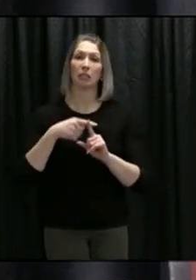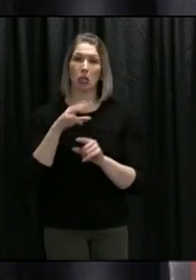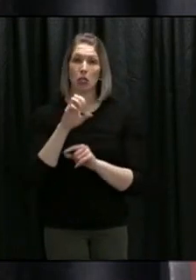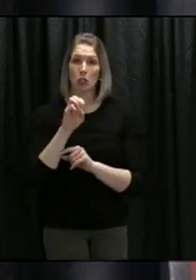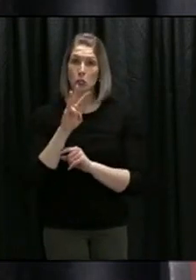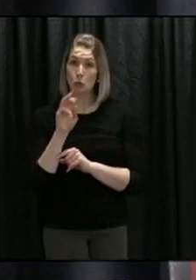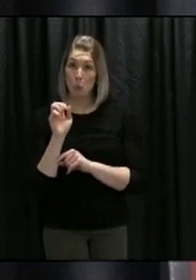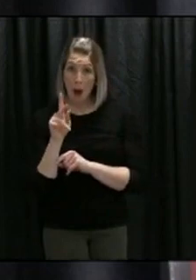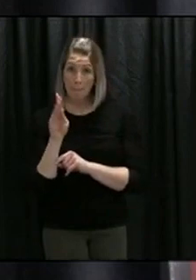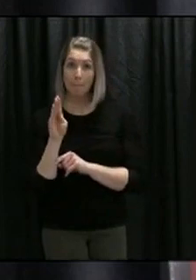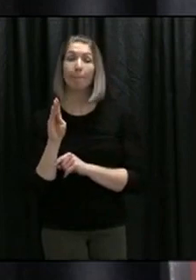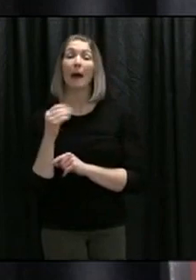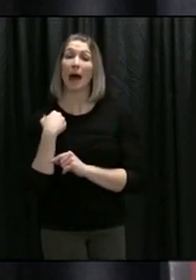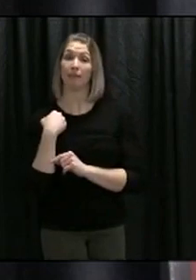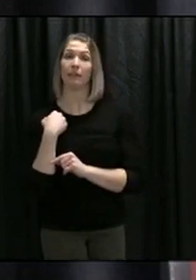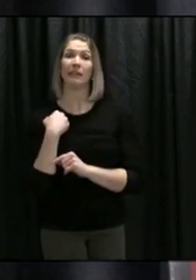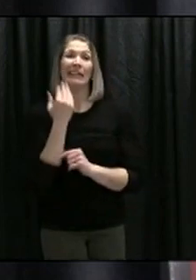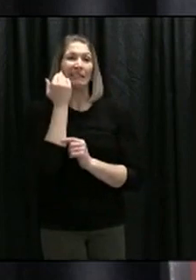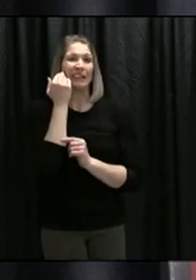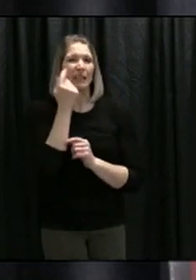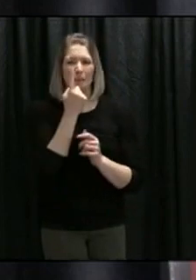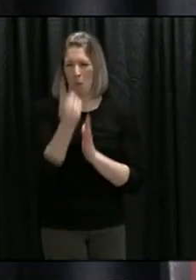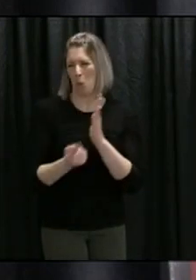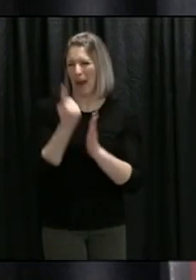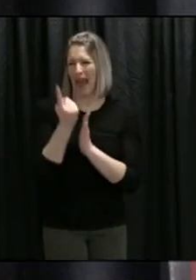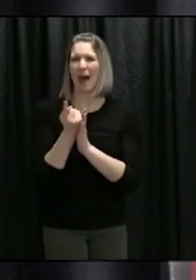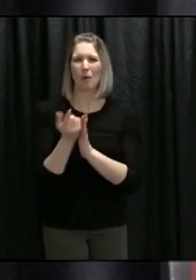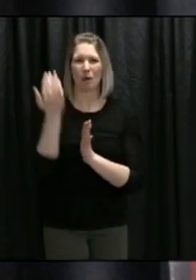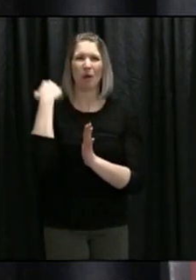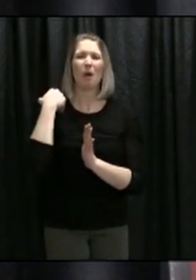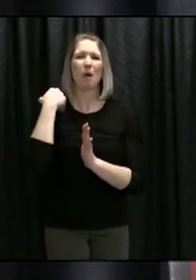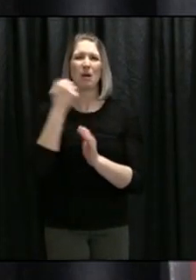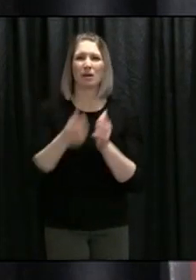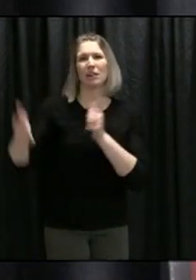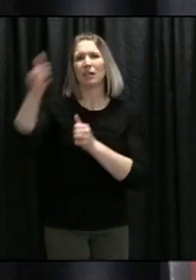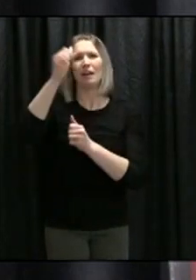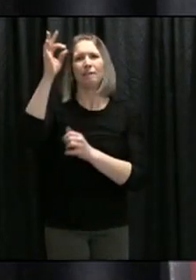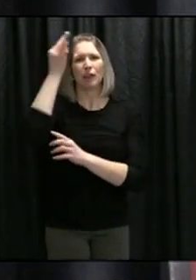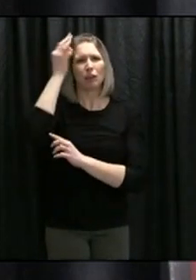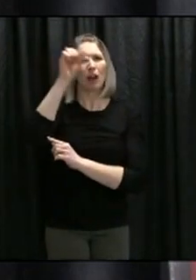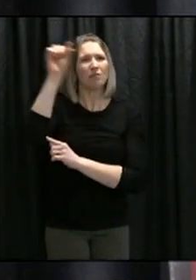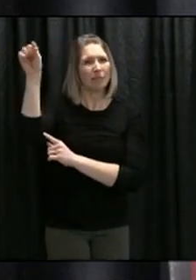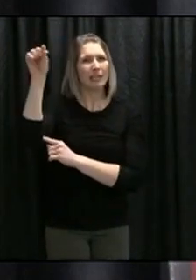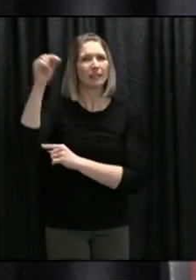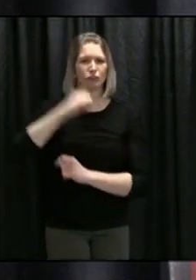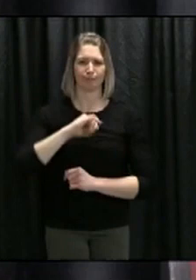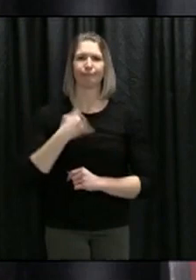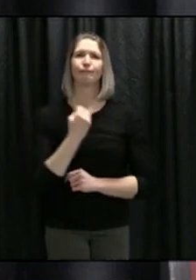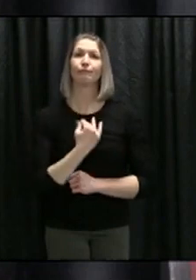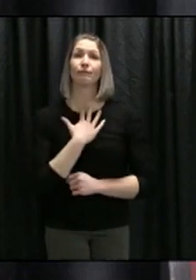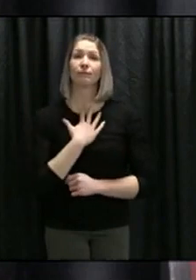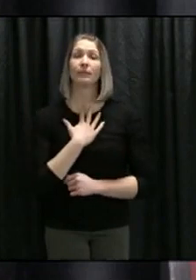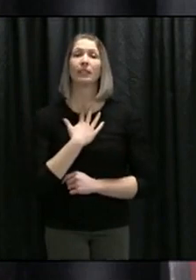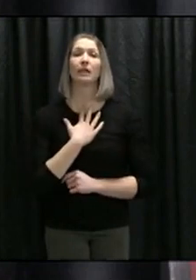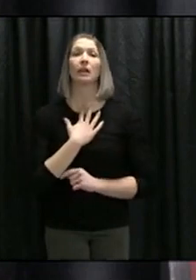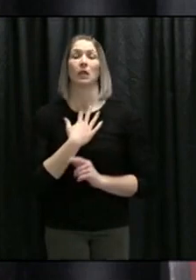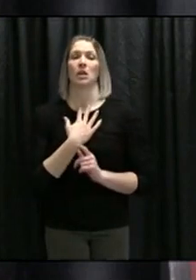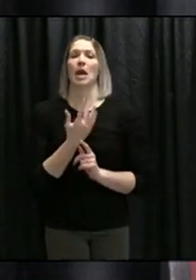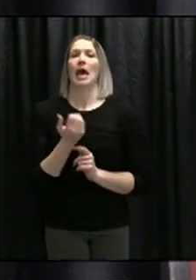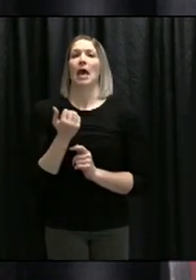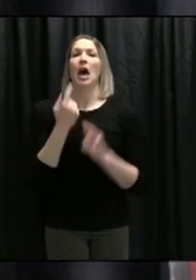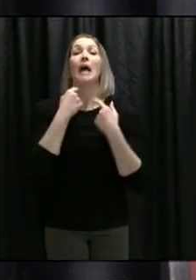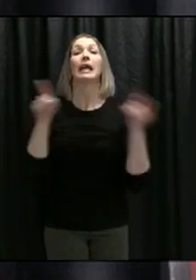ago announced that a company in New Brunswick would be very soon capable of producing any and